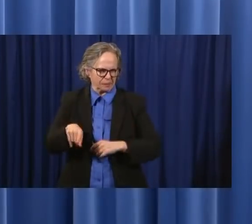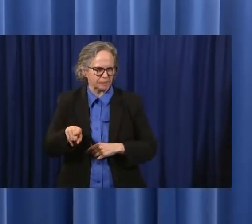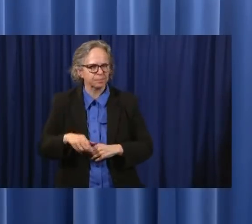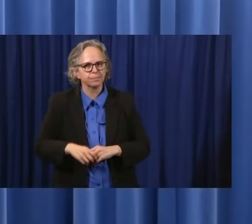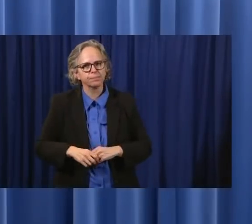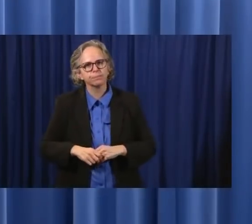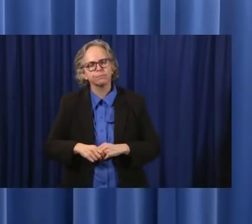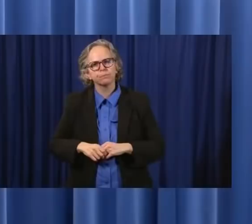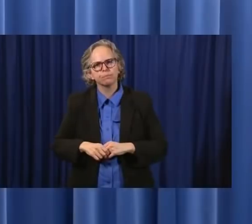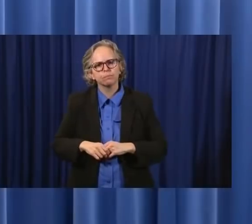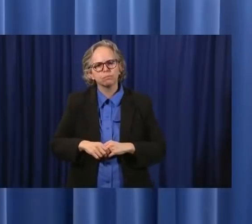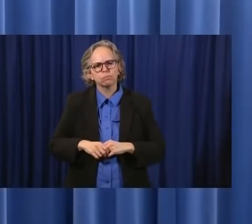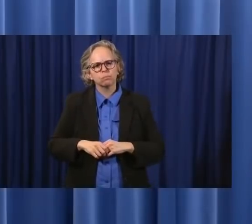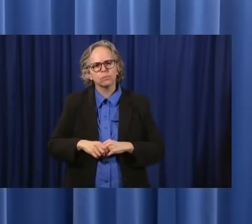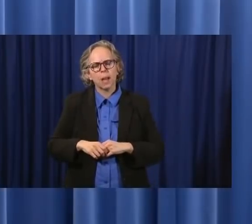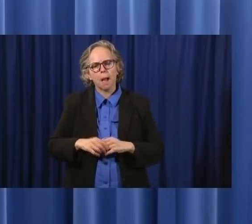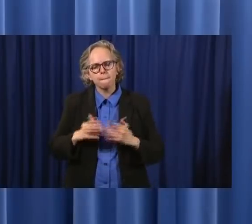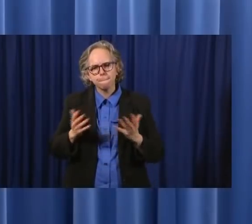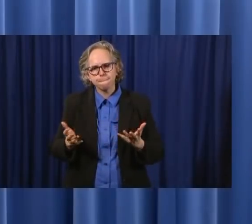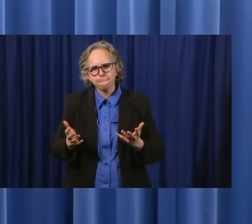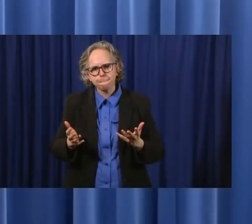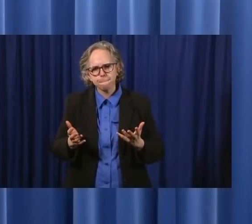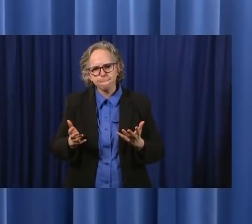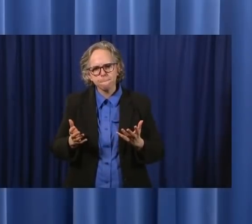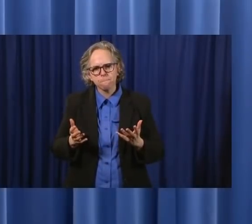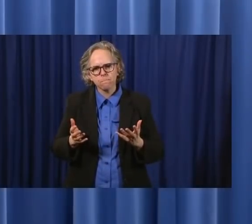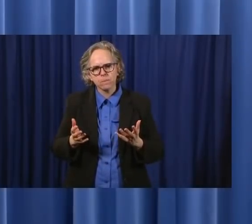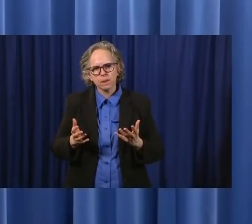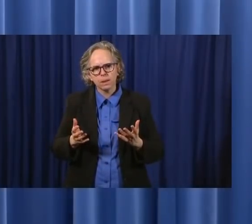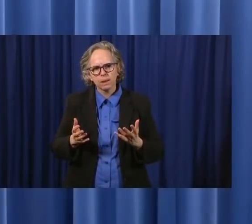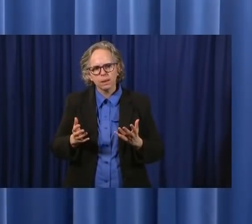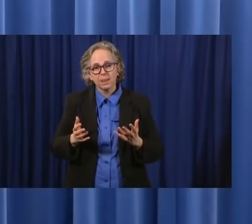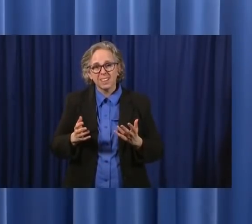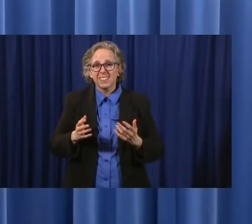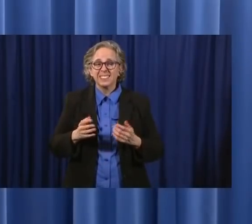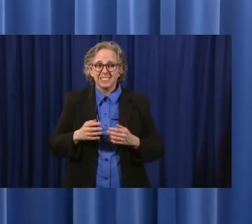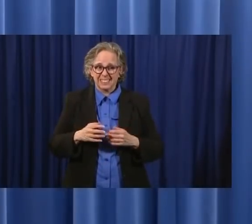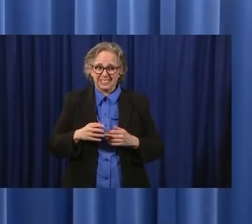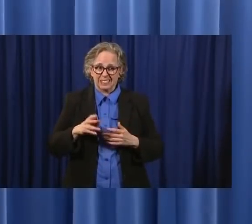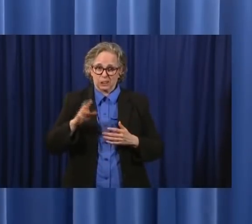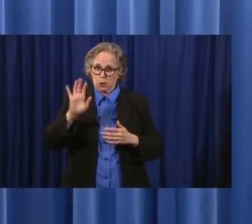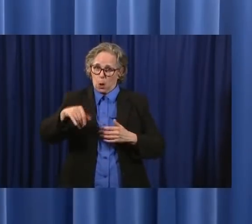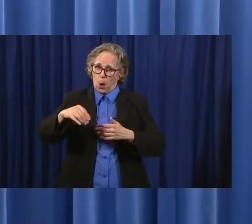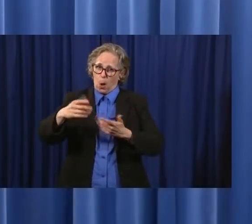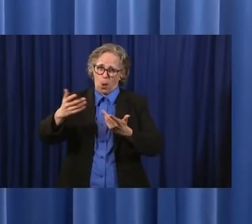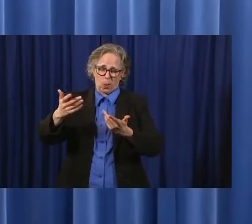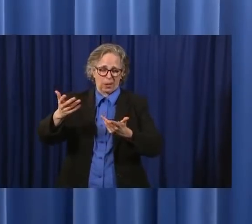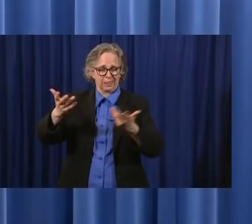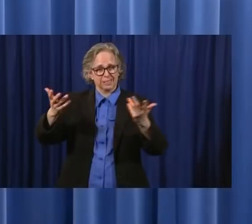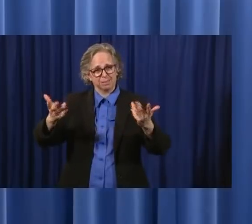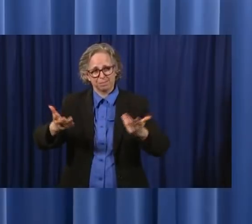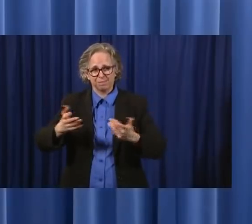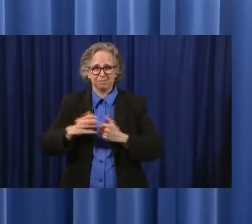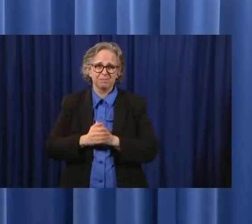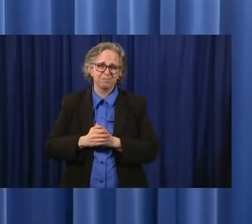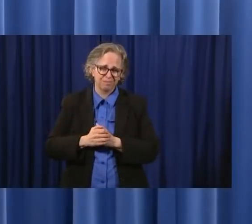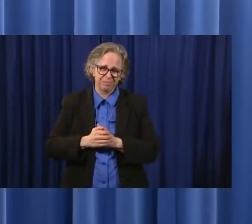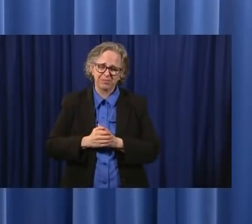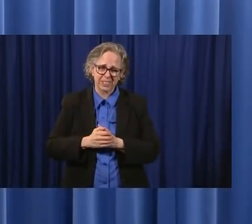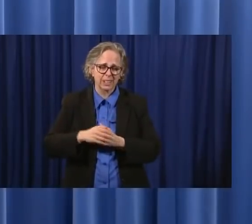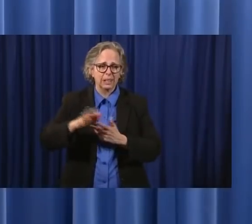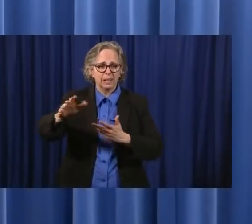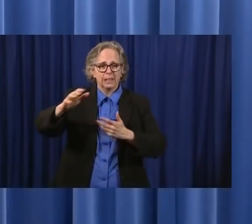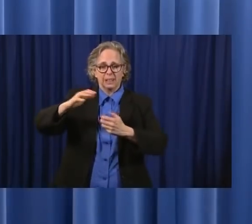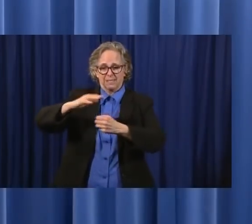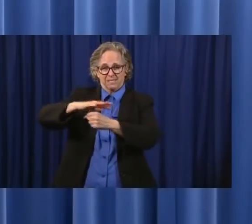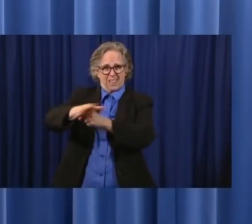What this virus has done is kind of pull back the covers on something,